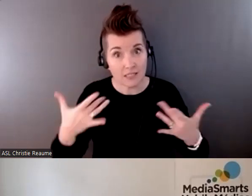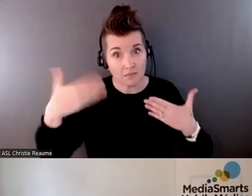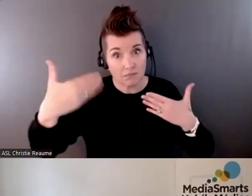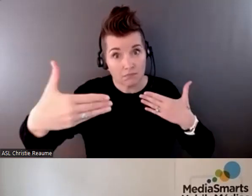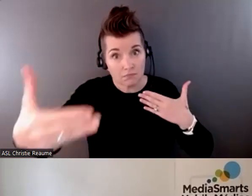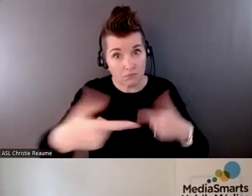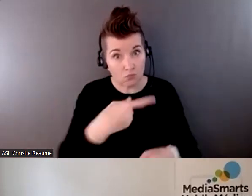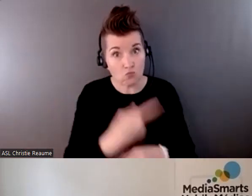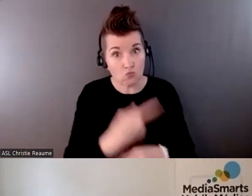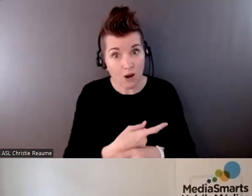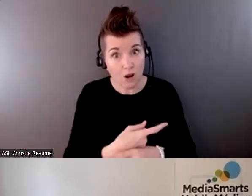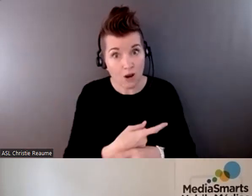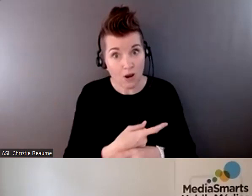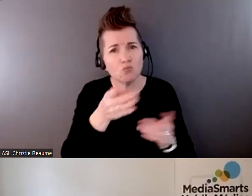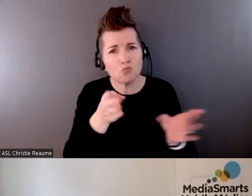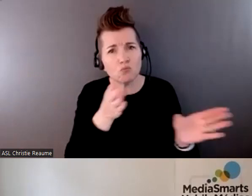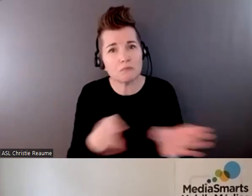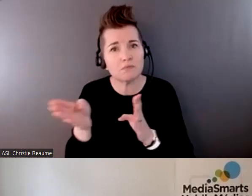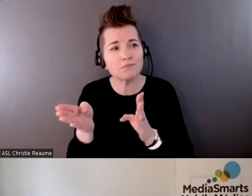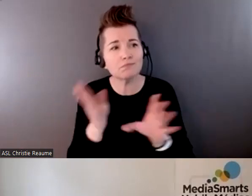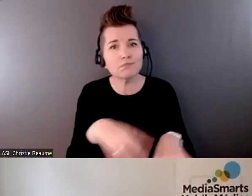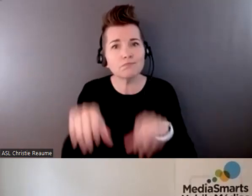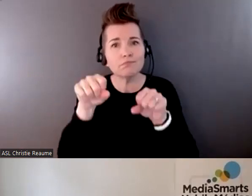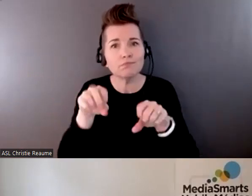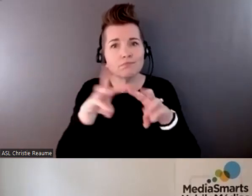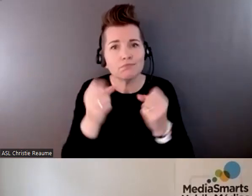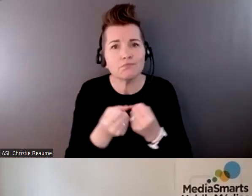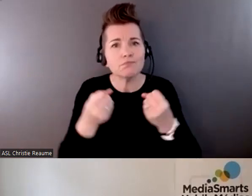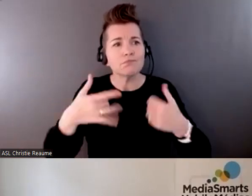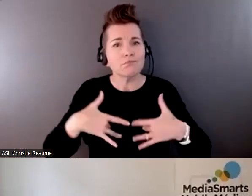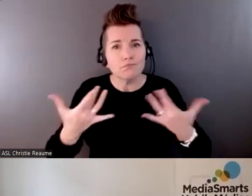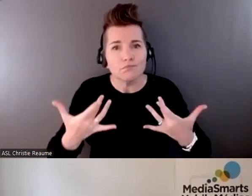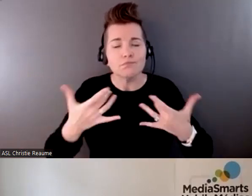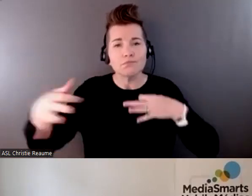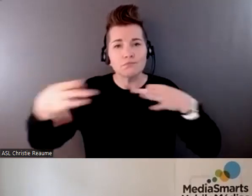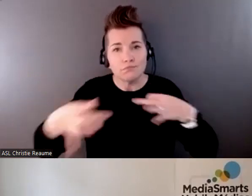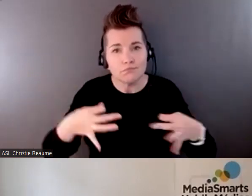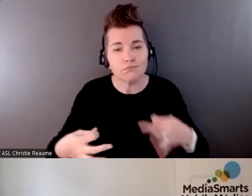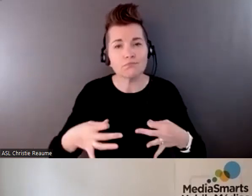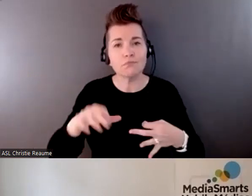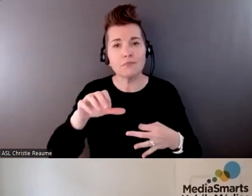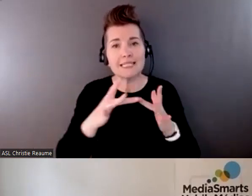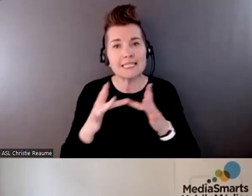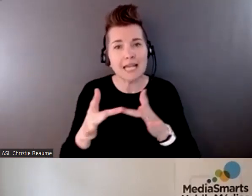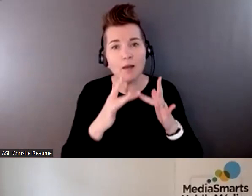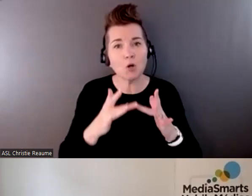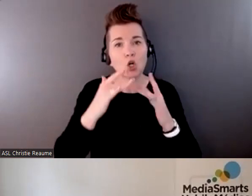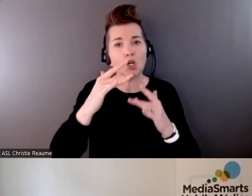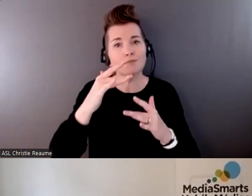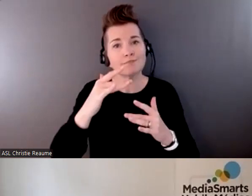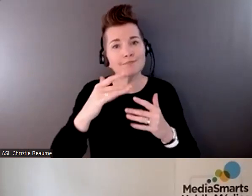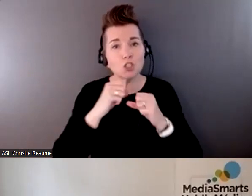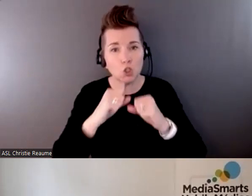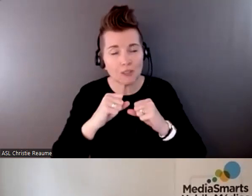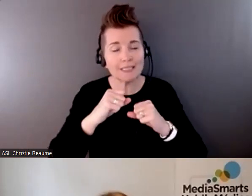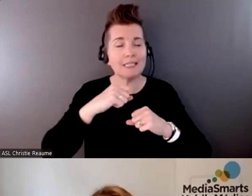to um um go through or take us through cyber security awareness month can you tell us about a few things that might be of interest